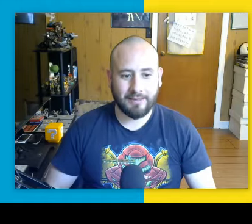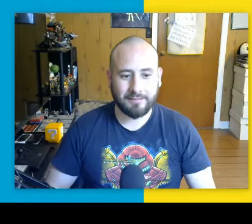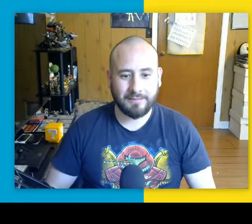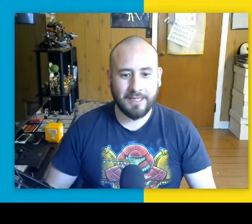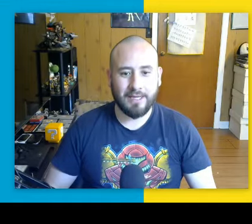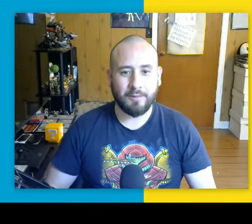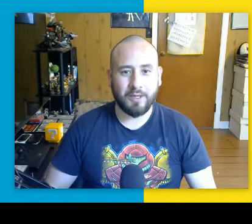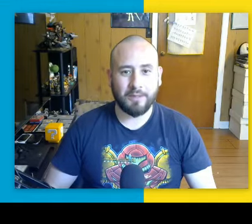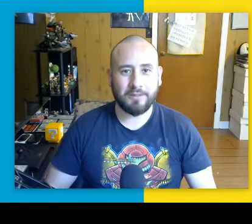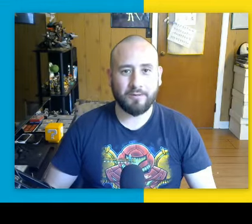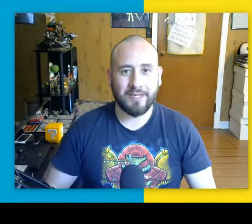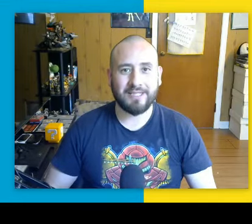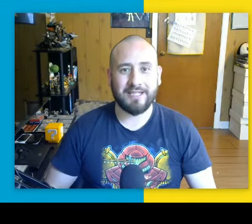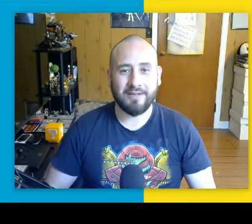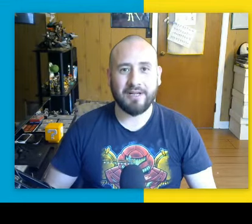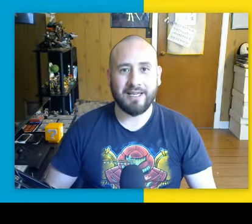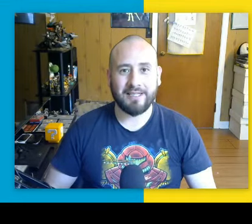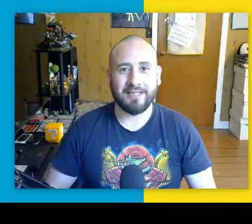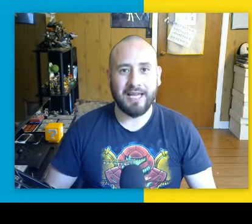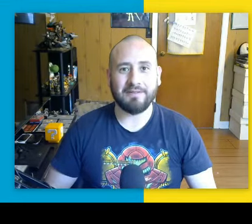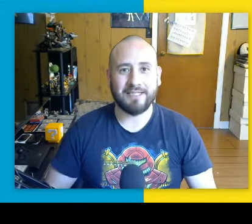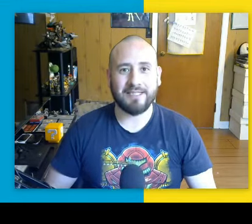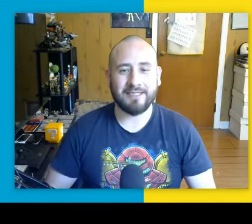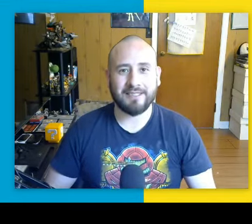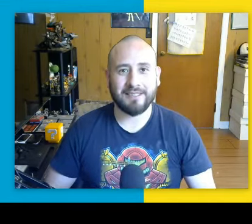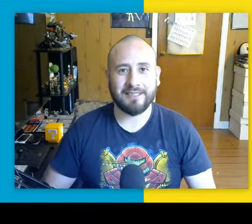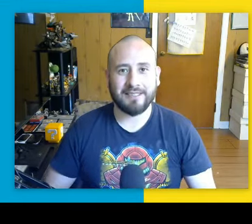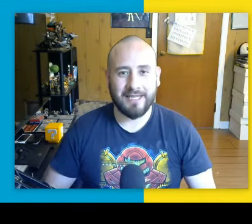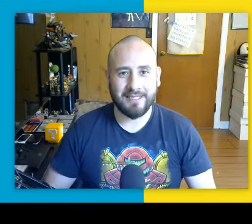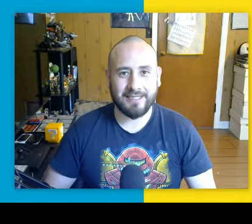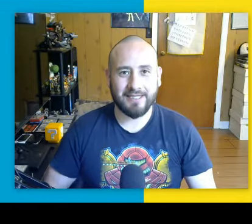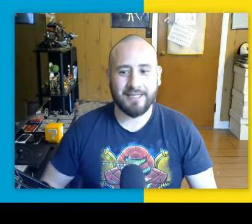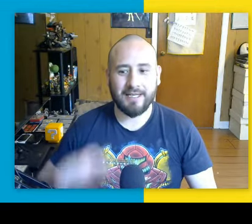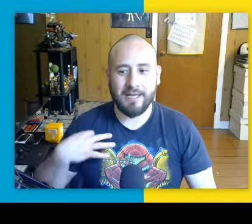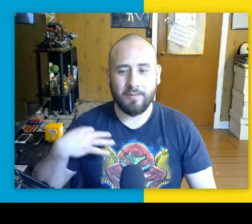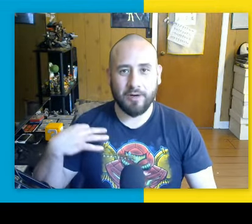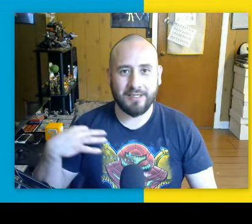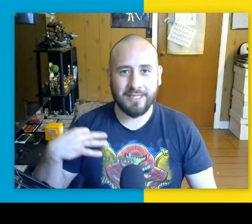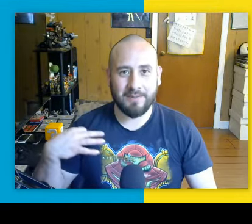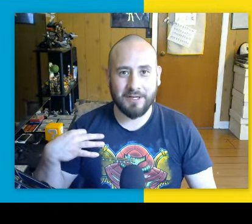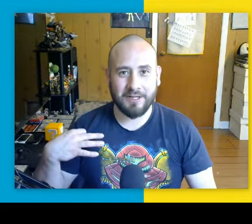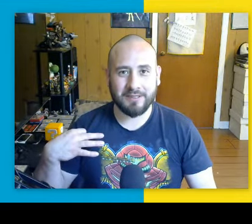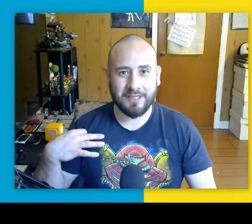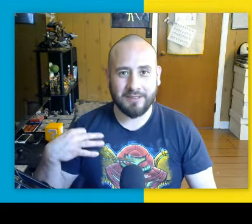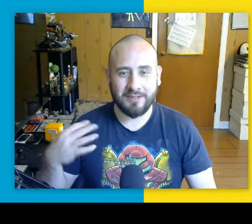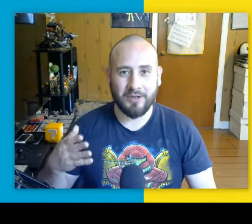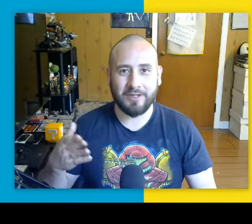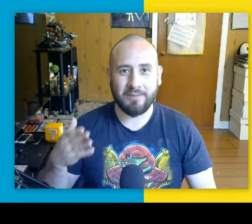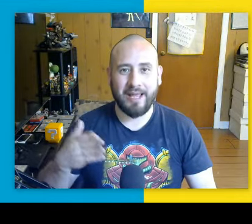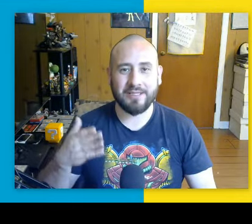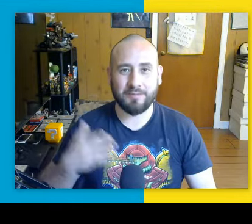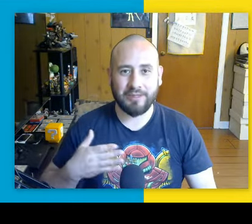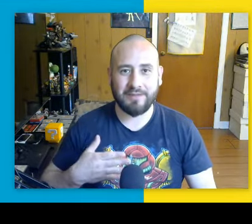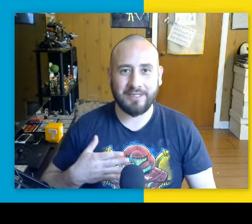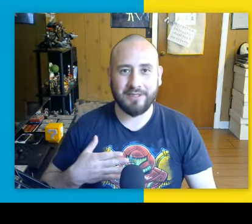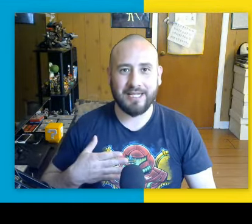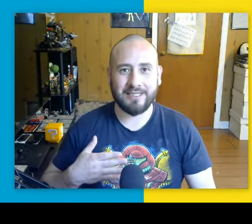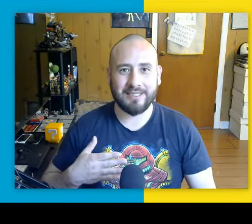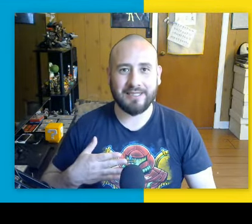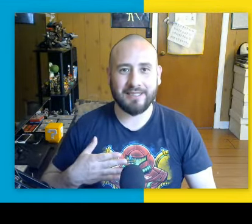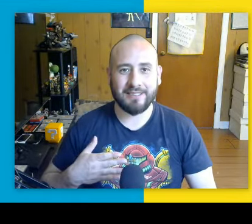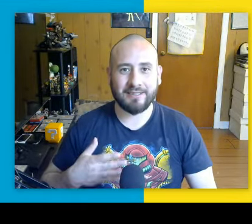Hi, and welcome to Rick's never ending live lessons. Yes, I'm wearing the same shirt that you saw in the previous